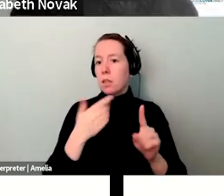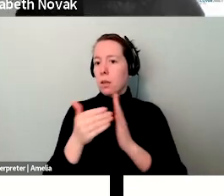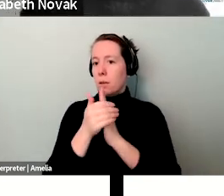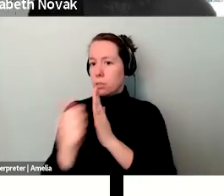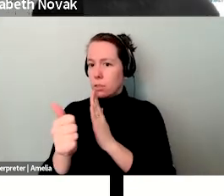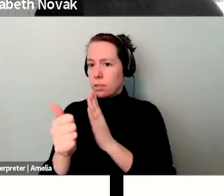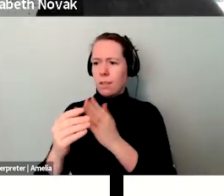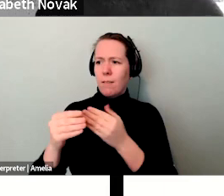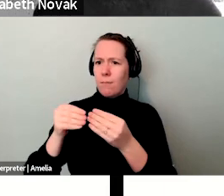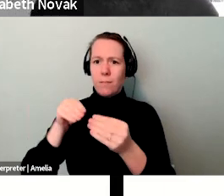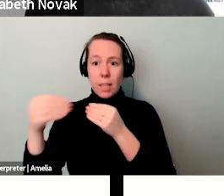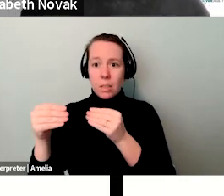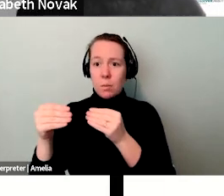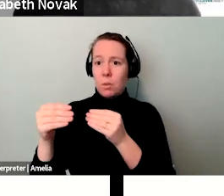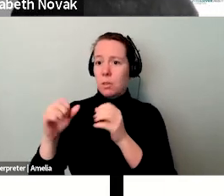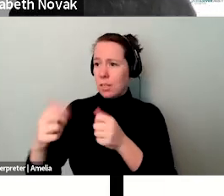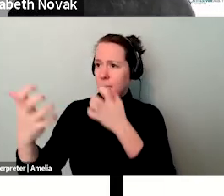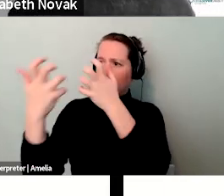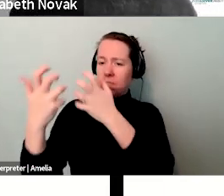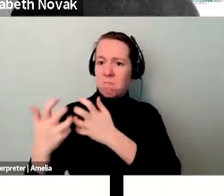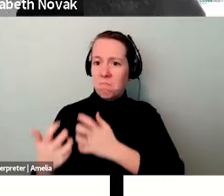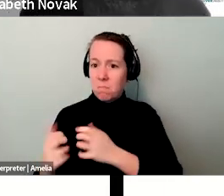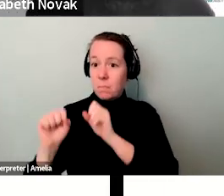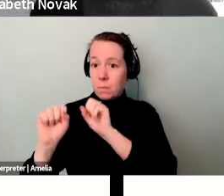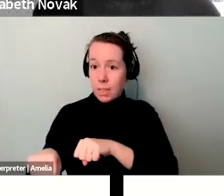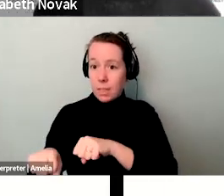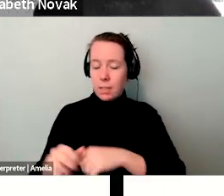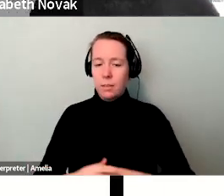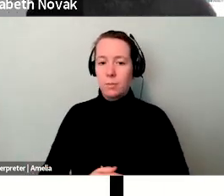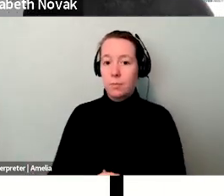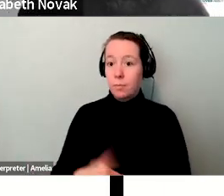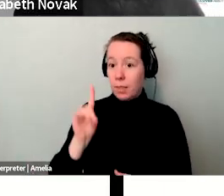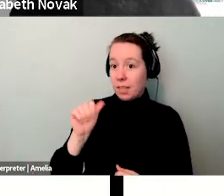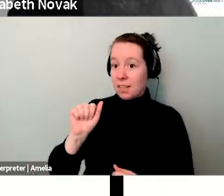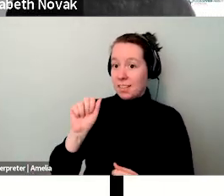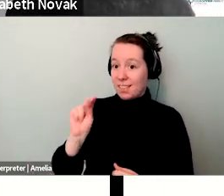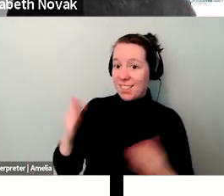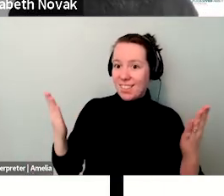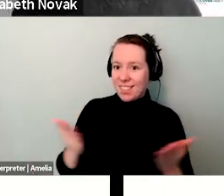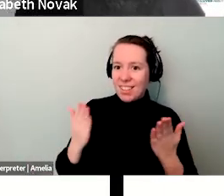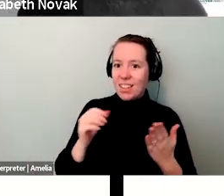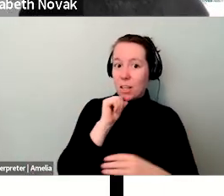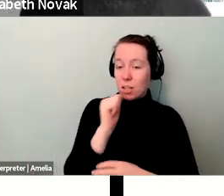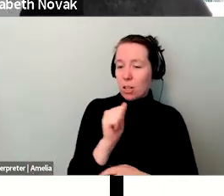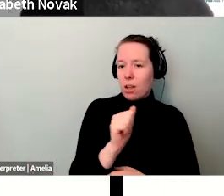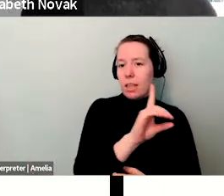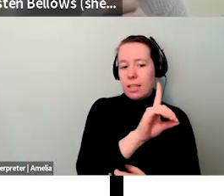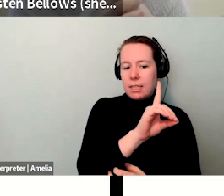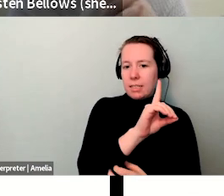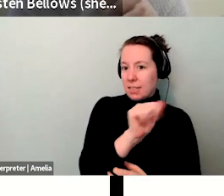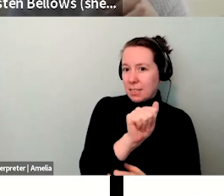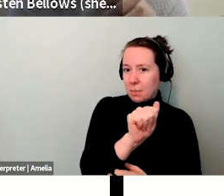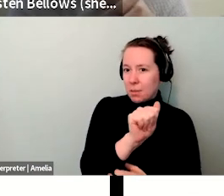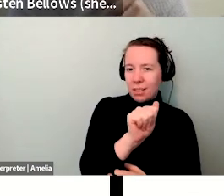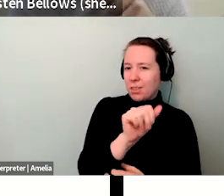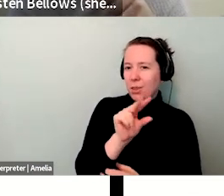which I think is a great way to look at it. We always say at the Discoverability Network, it's not the disability, it's your abilities and what you